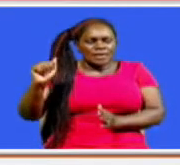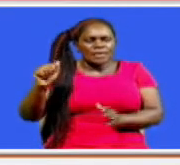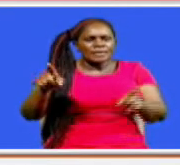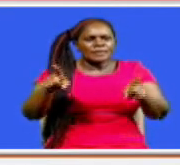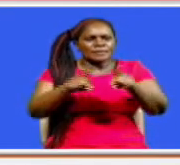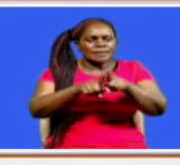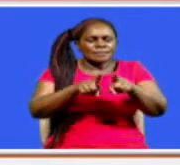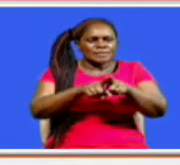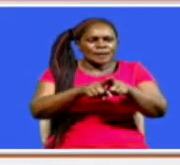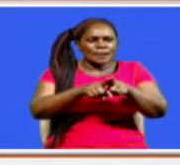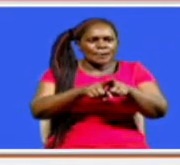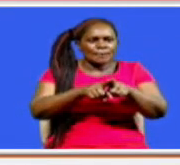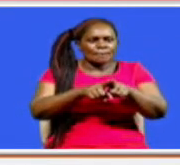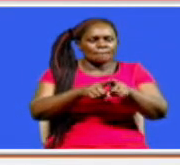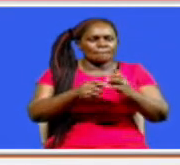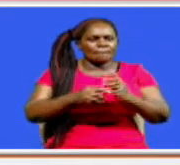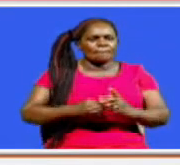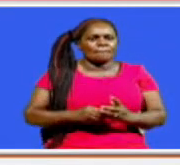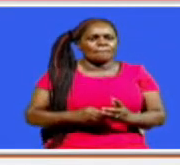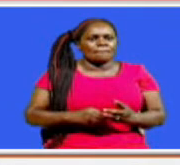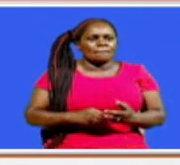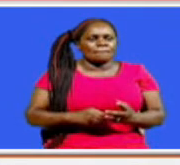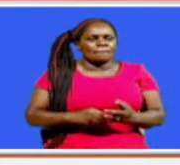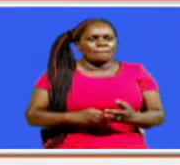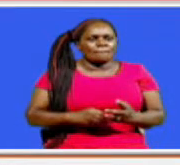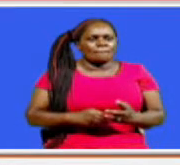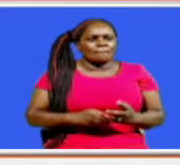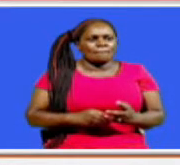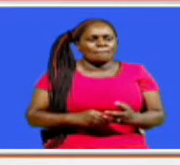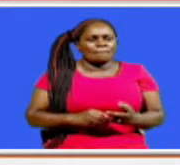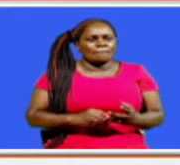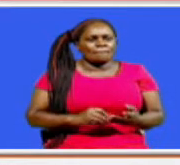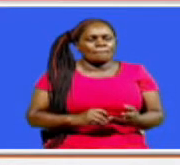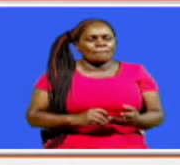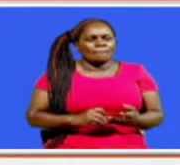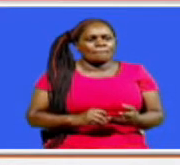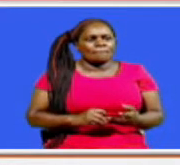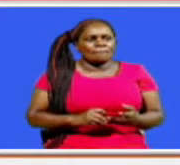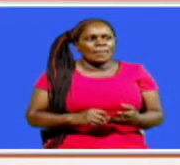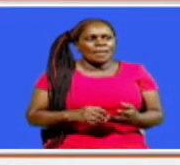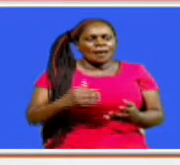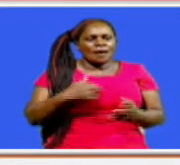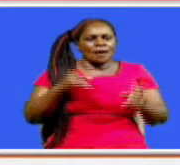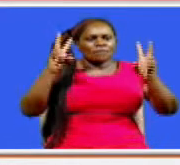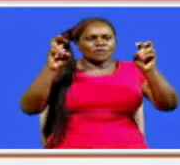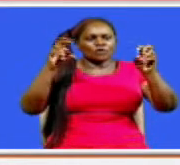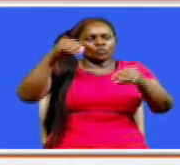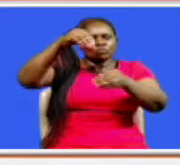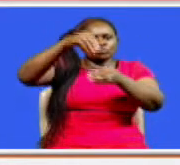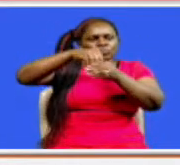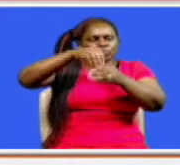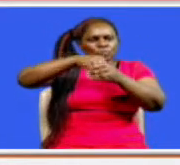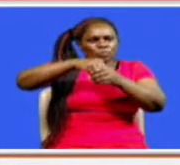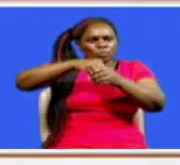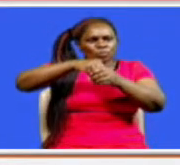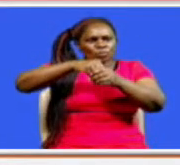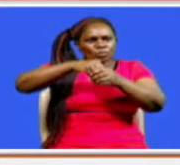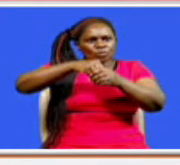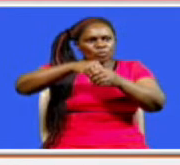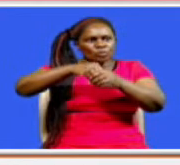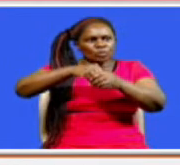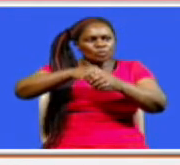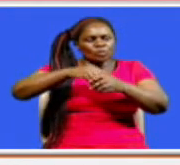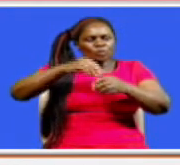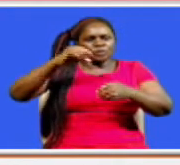course, placed something little on the table that was monetary. Okay. The other issues that are contained in the condemned